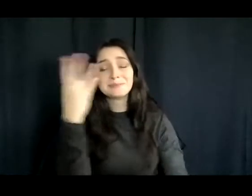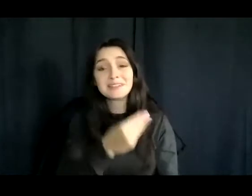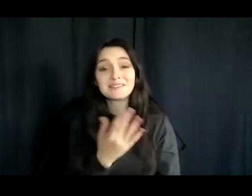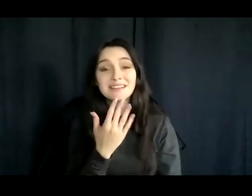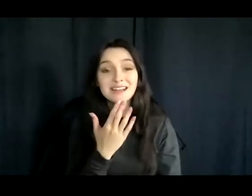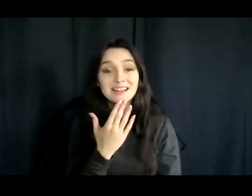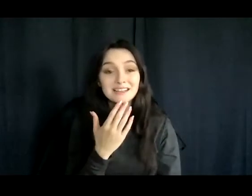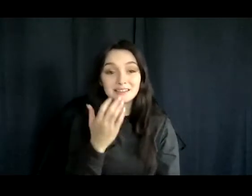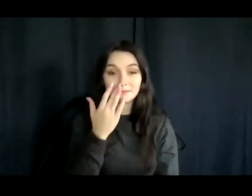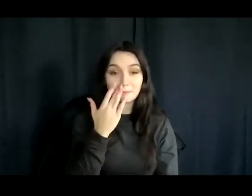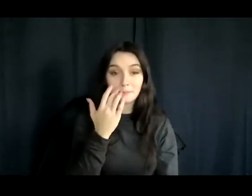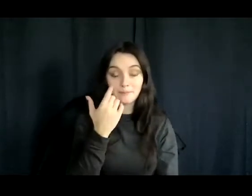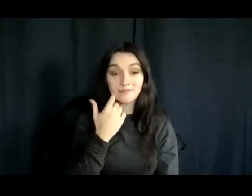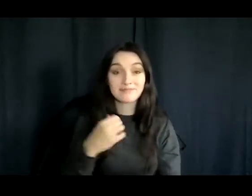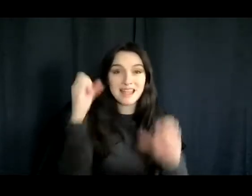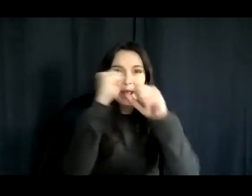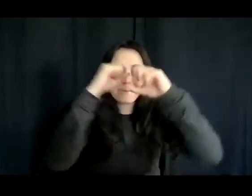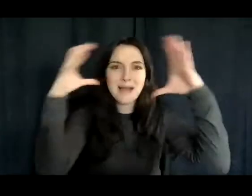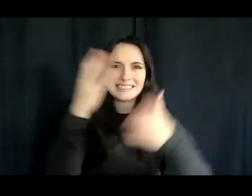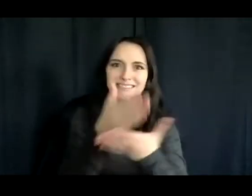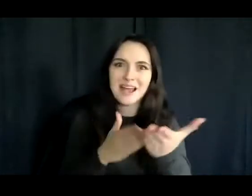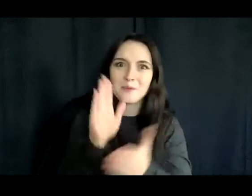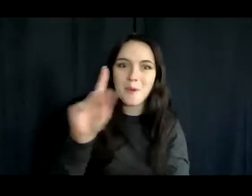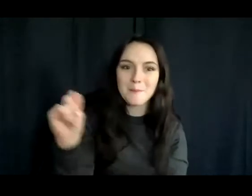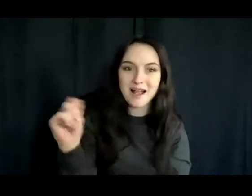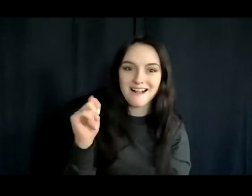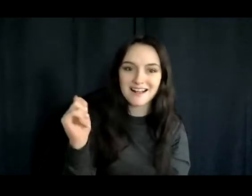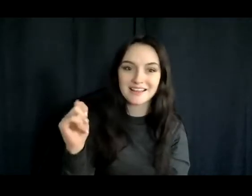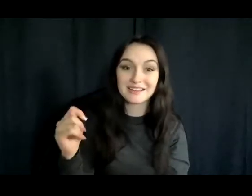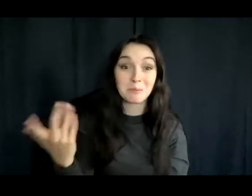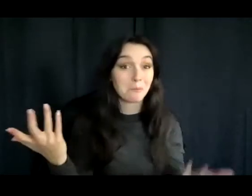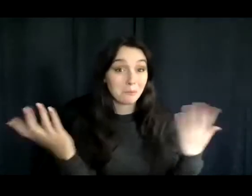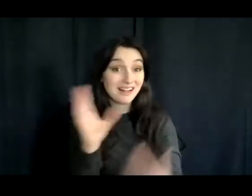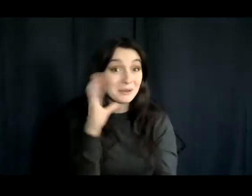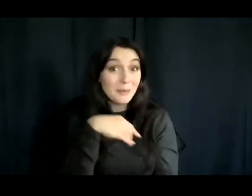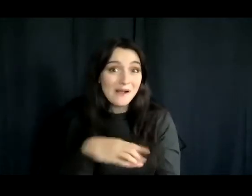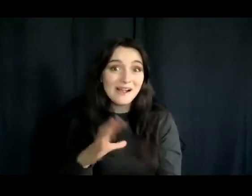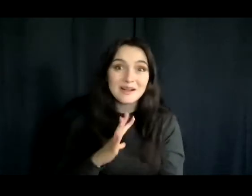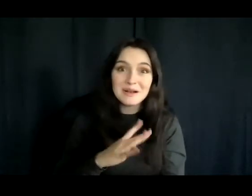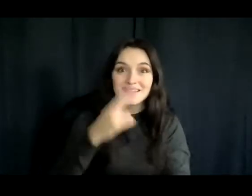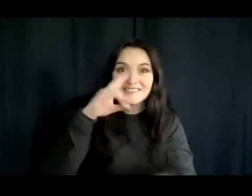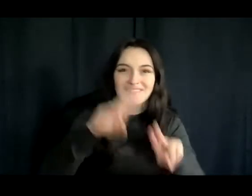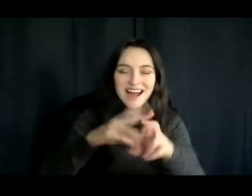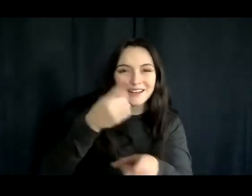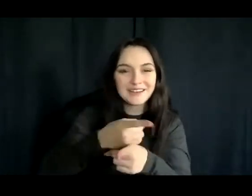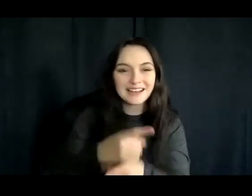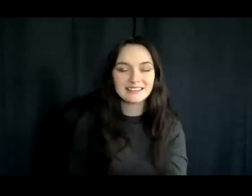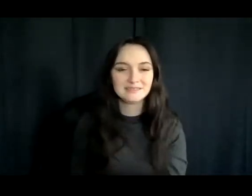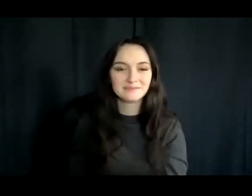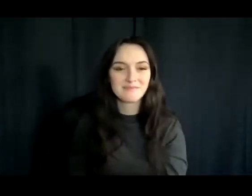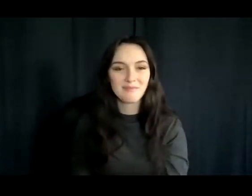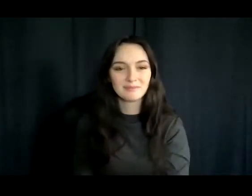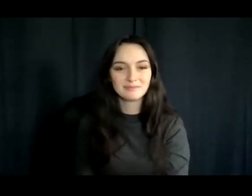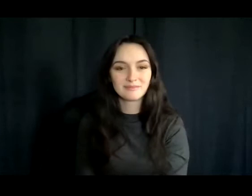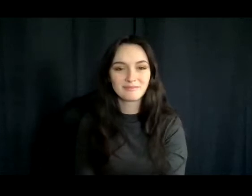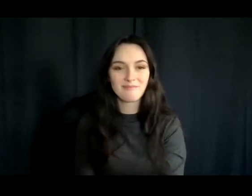some of these toilets in your bathroom, that would be pretty funky and fun, wouldn't it? Yeah. That's it. When I moved in my house, yes. That was